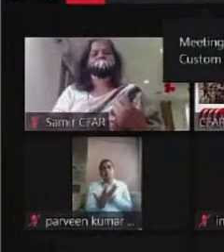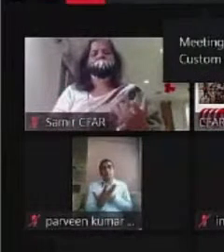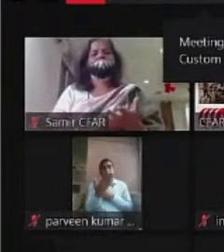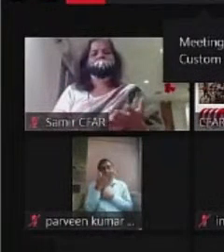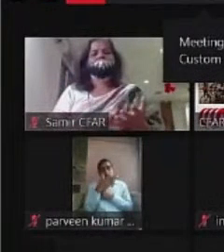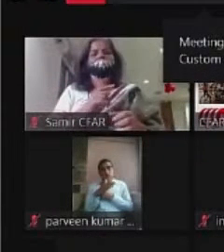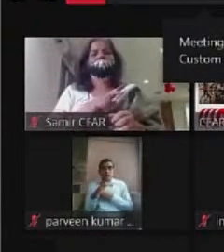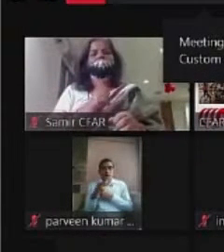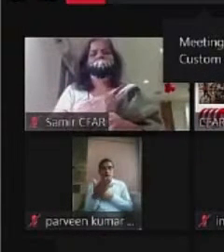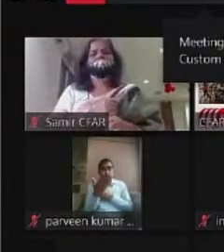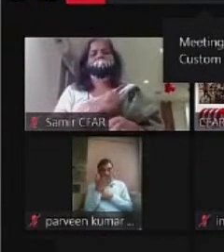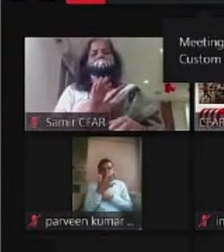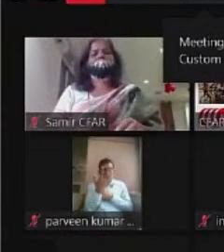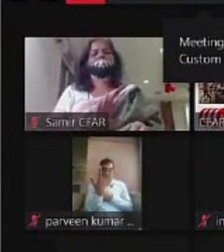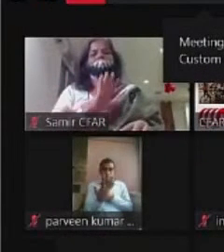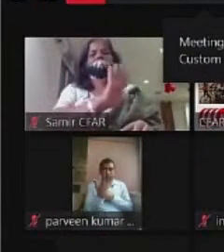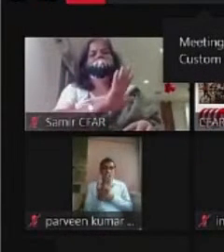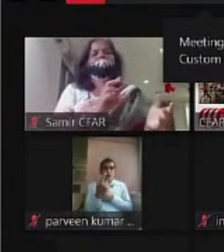There are,